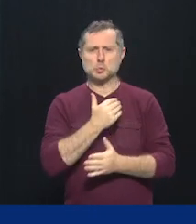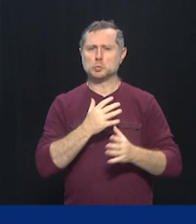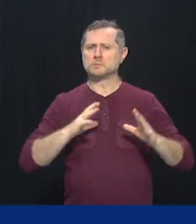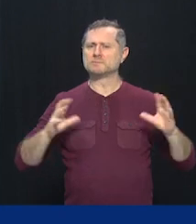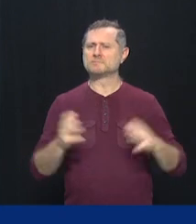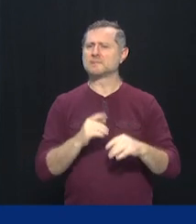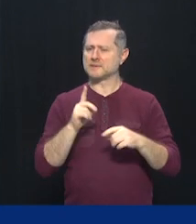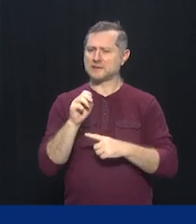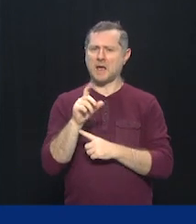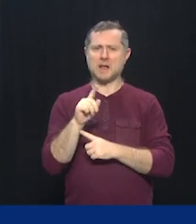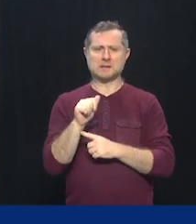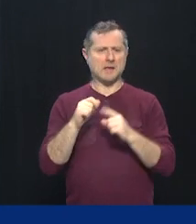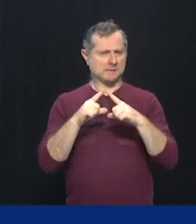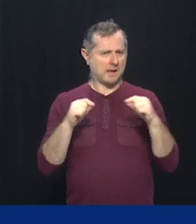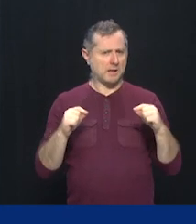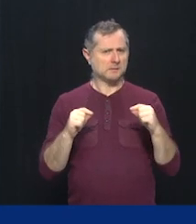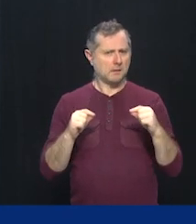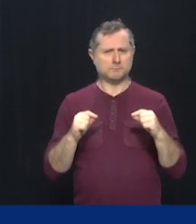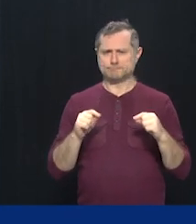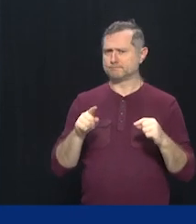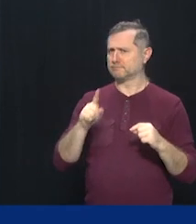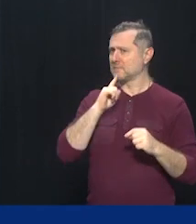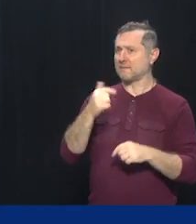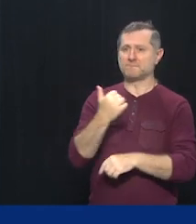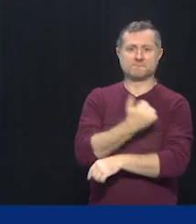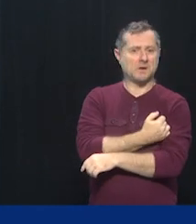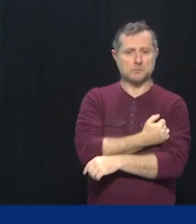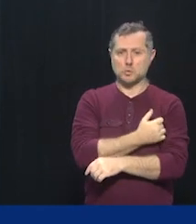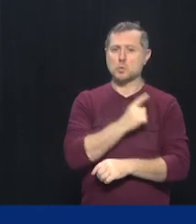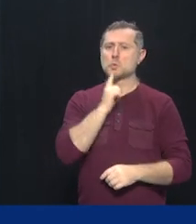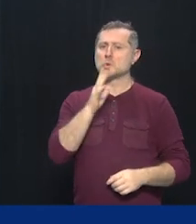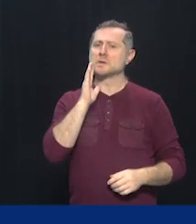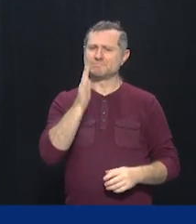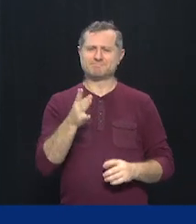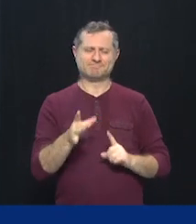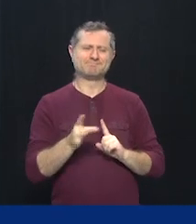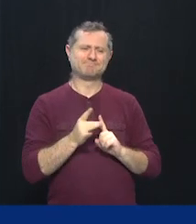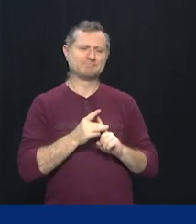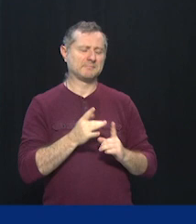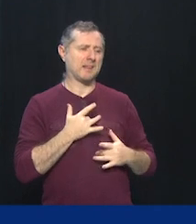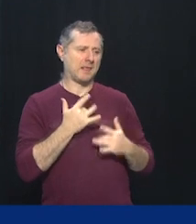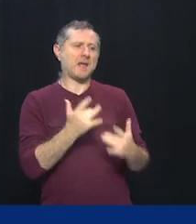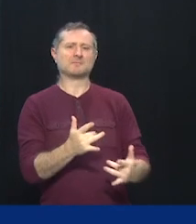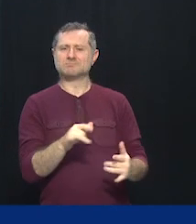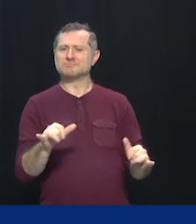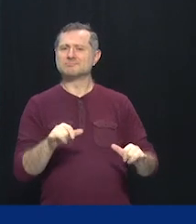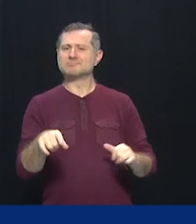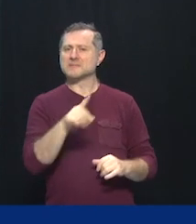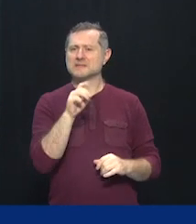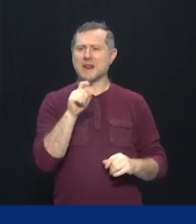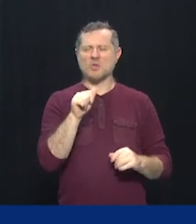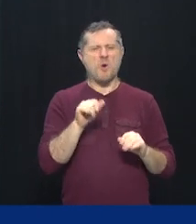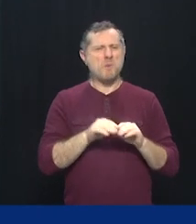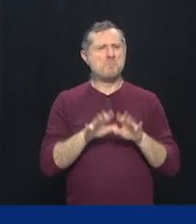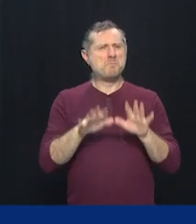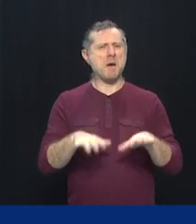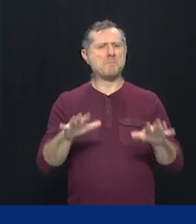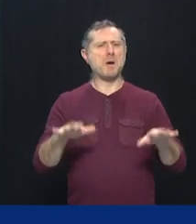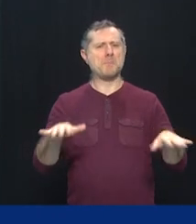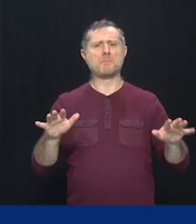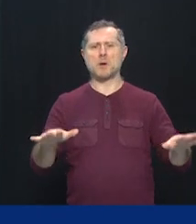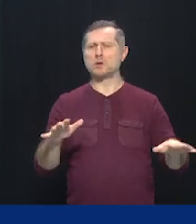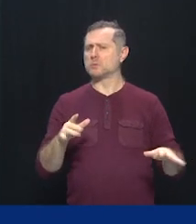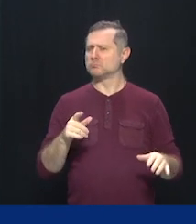And people who are not vaccinated will absolutely succumb to this because it is raging. It is far more virulent than COVID